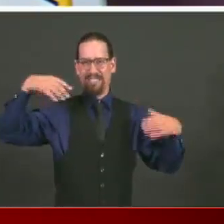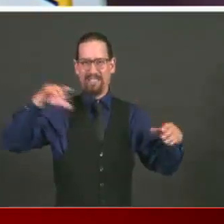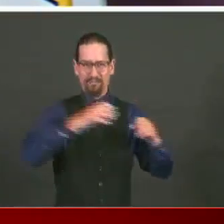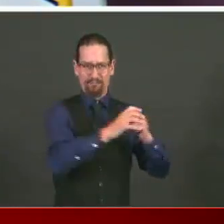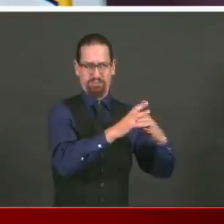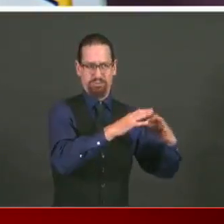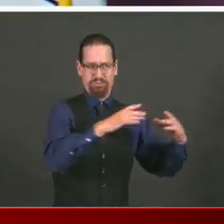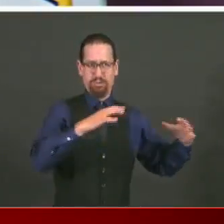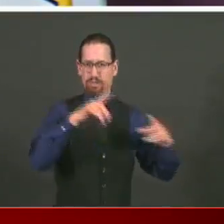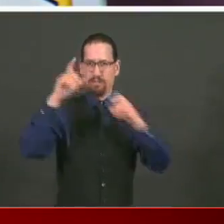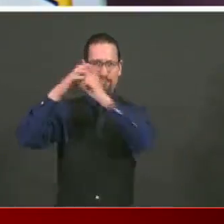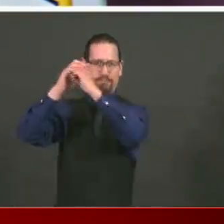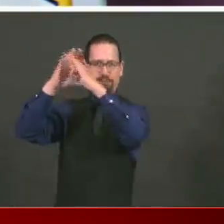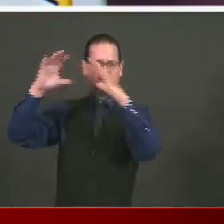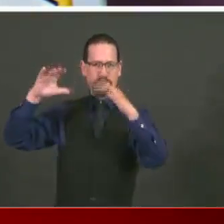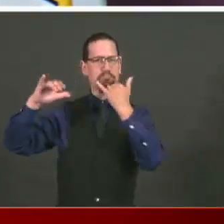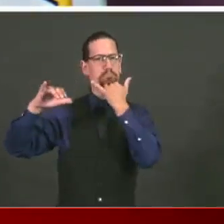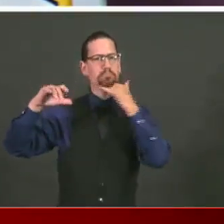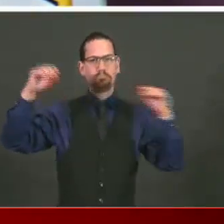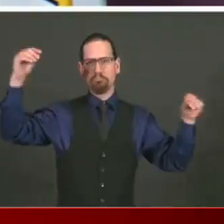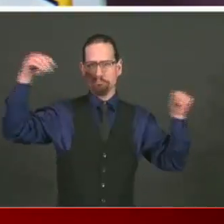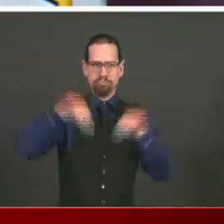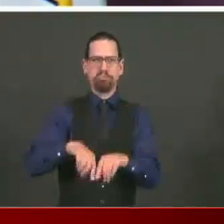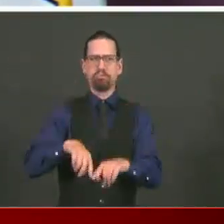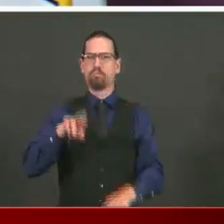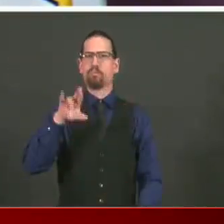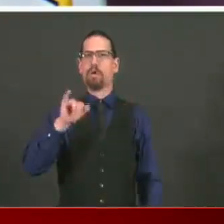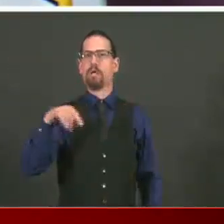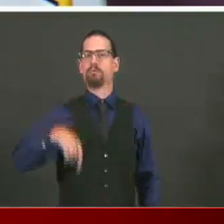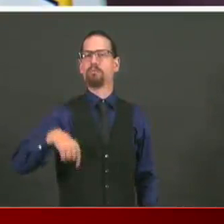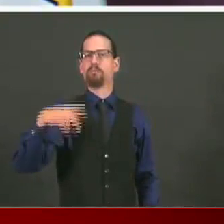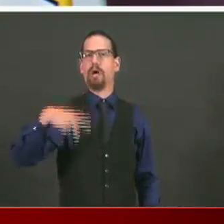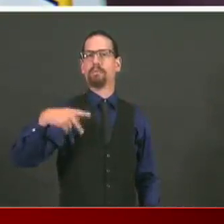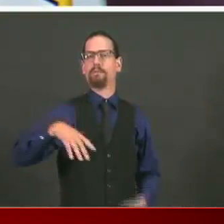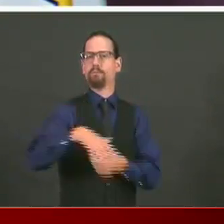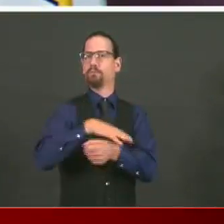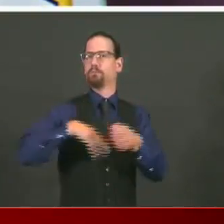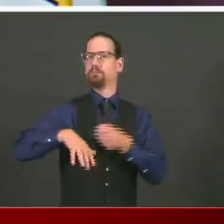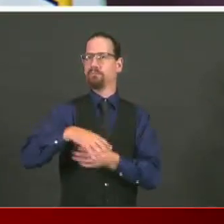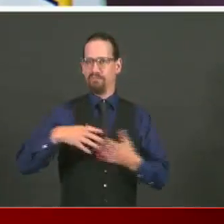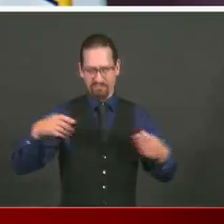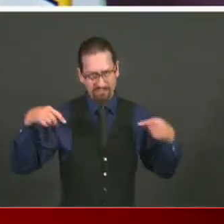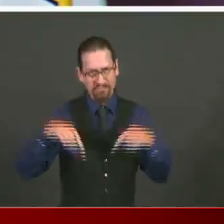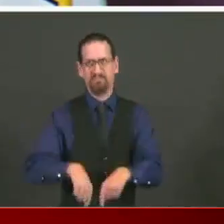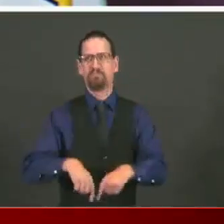them work from home in Rhode Island, let them work remotely, and pop into the office in Boston or New